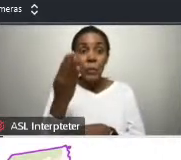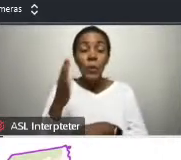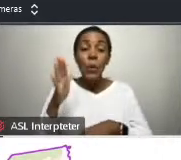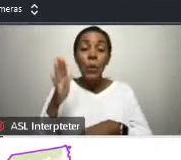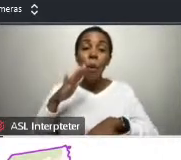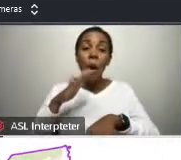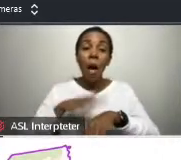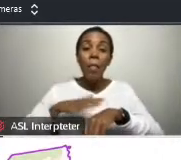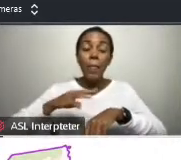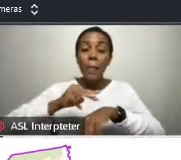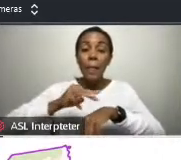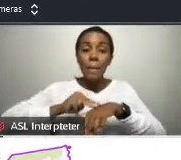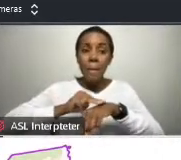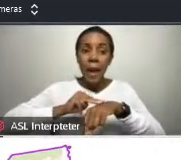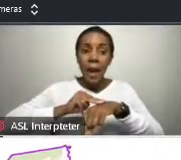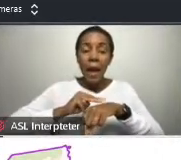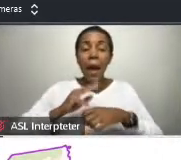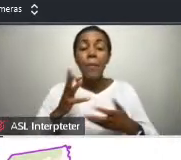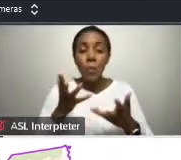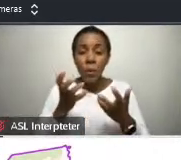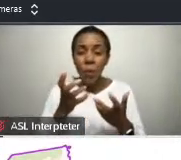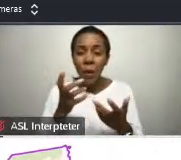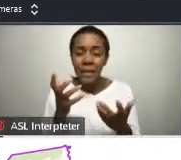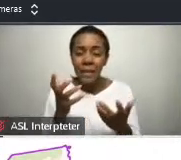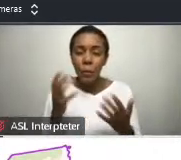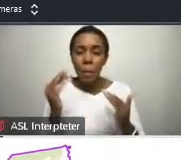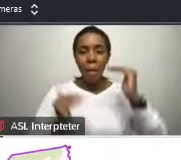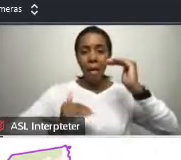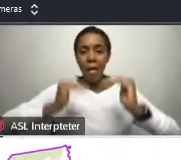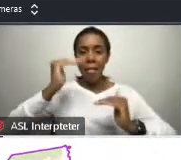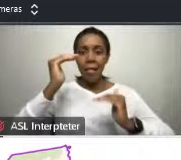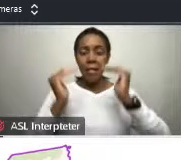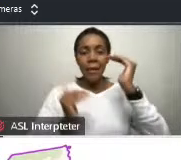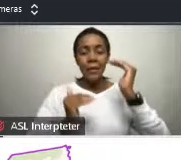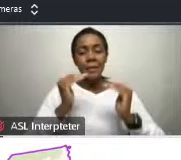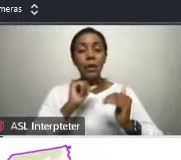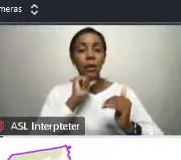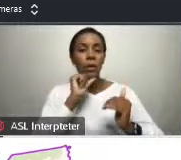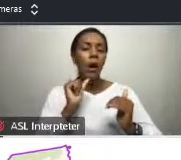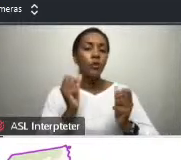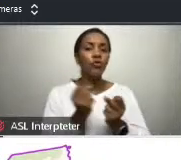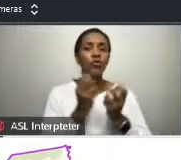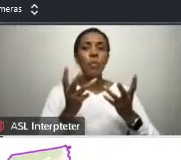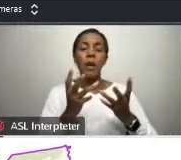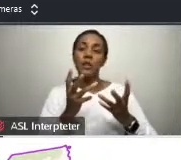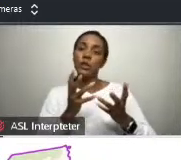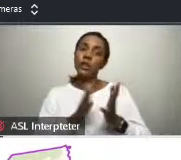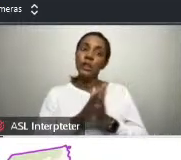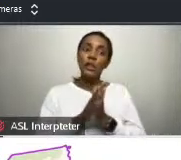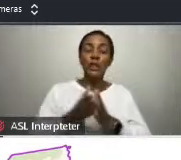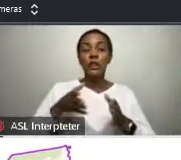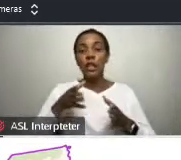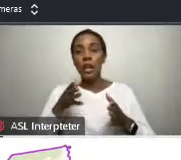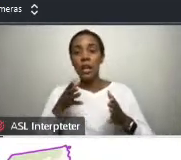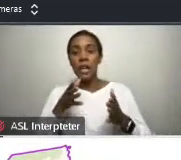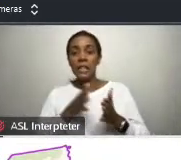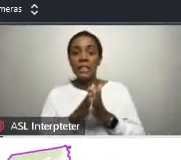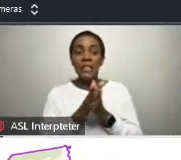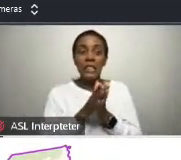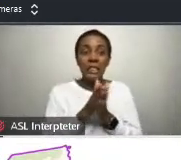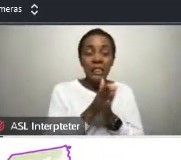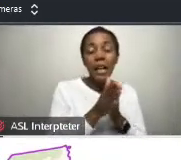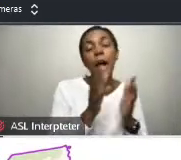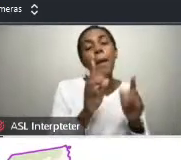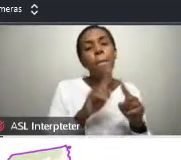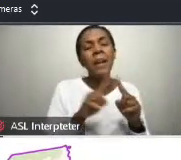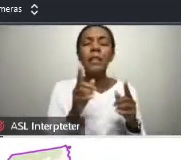tried to strike here was a balance between not being too overly aggressive about where these